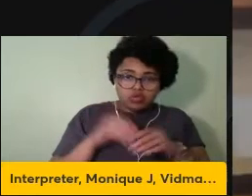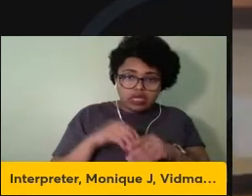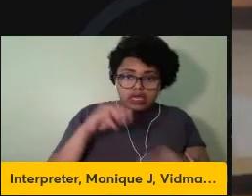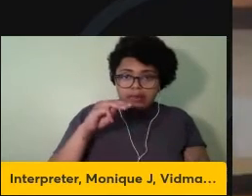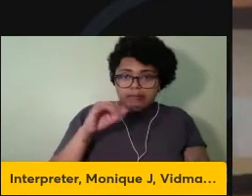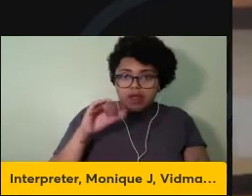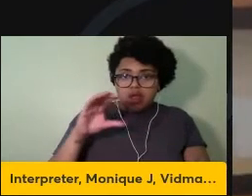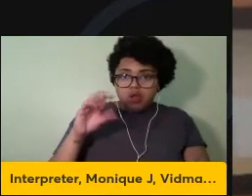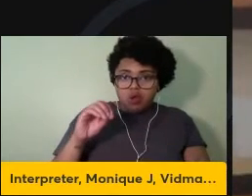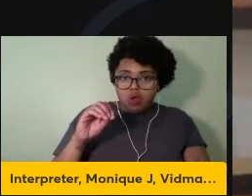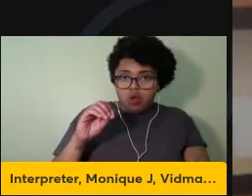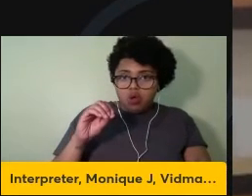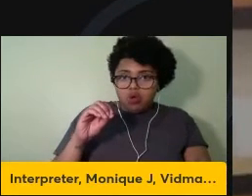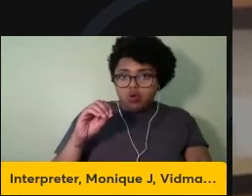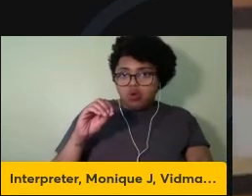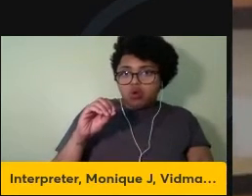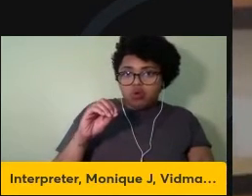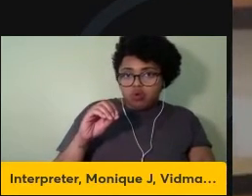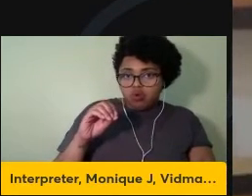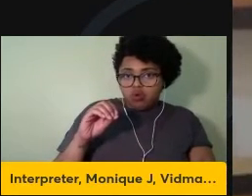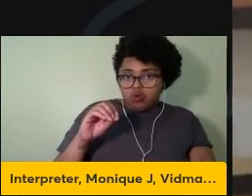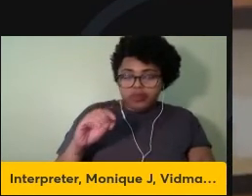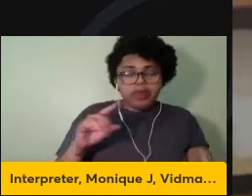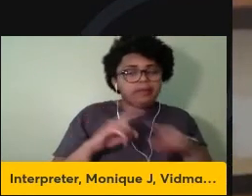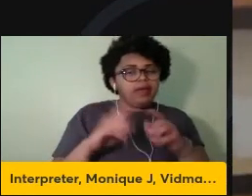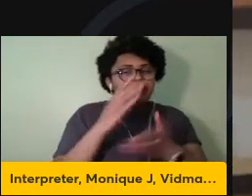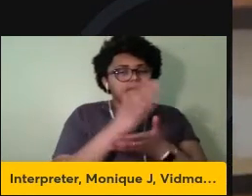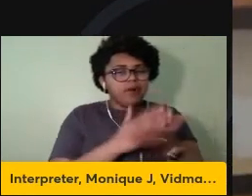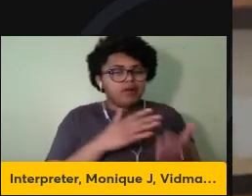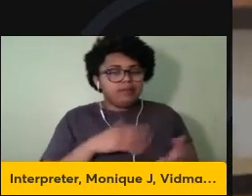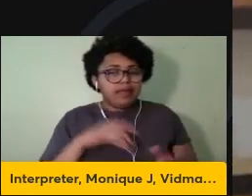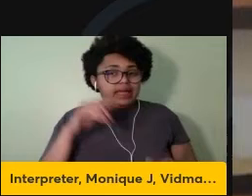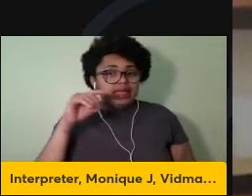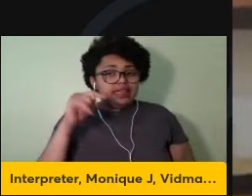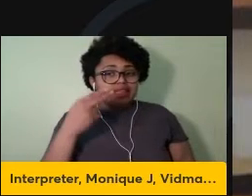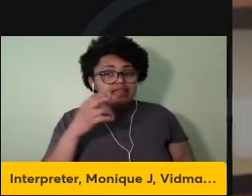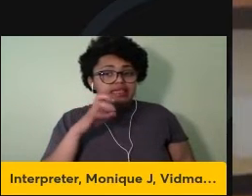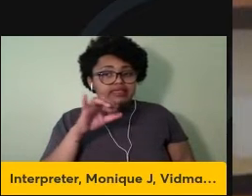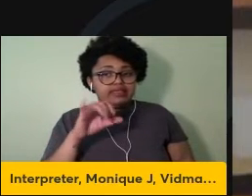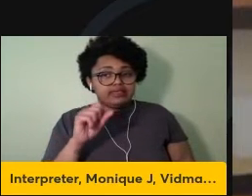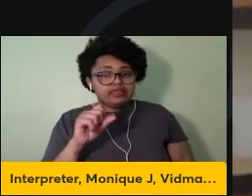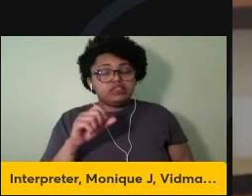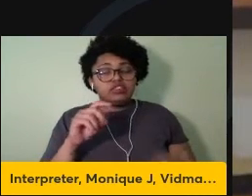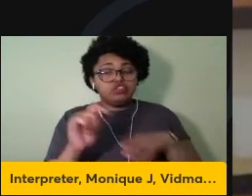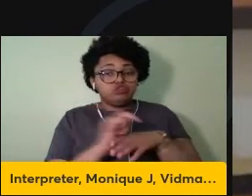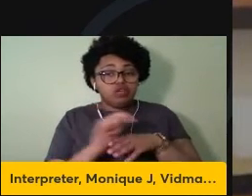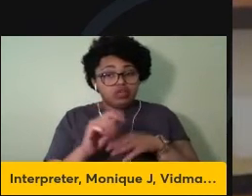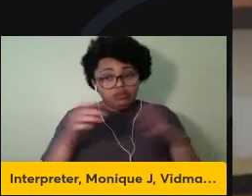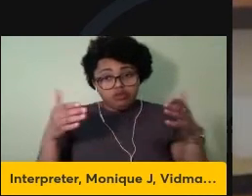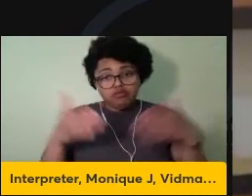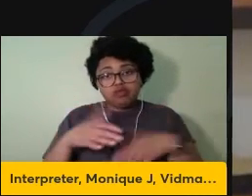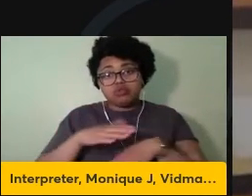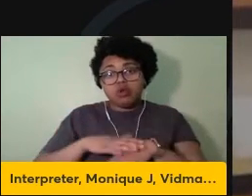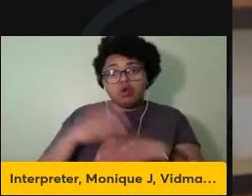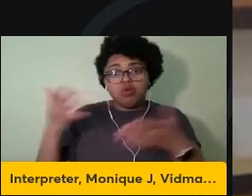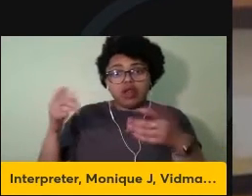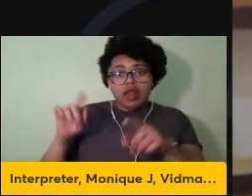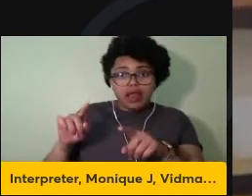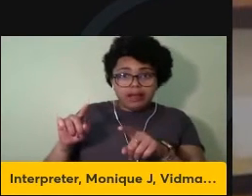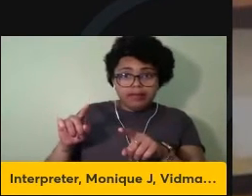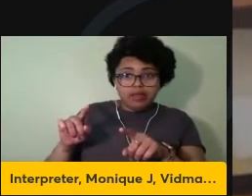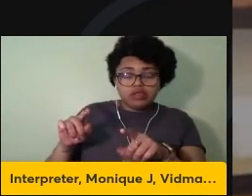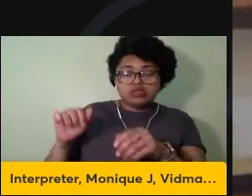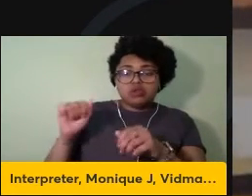So part of my thesis training was focused on understanding the signaling that occurs within the